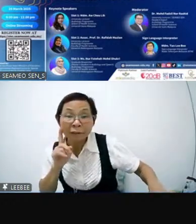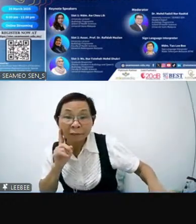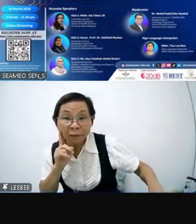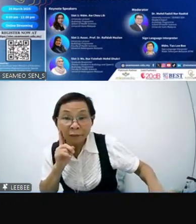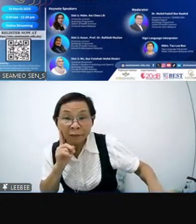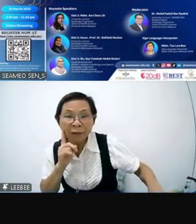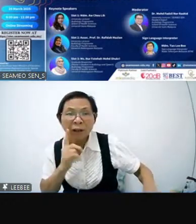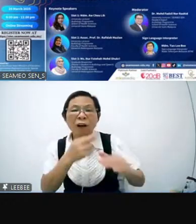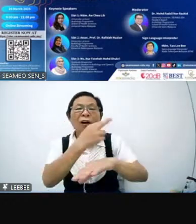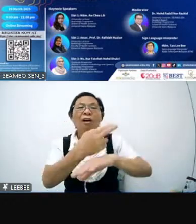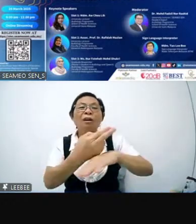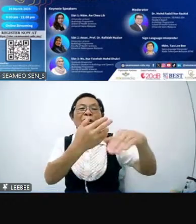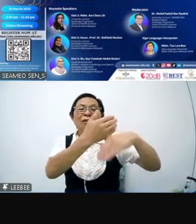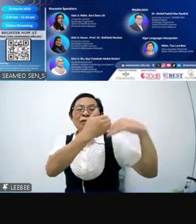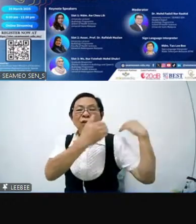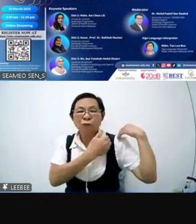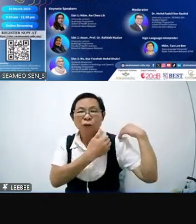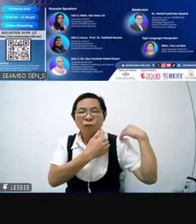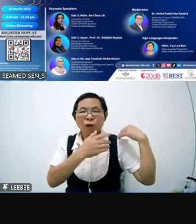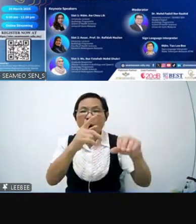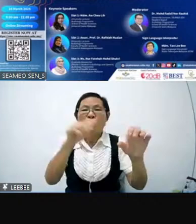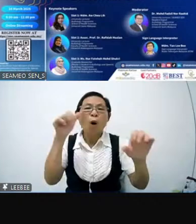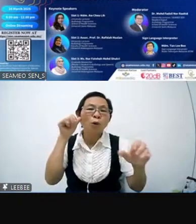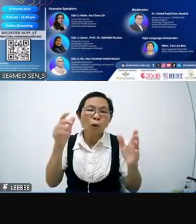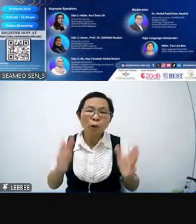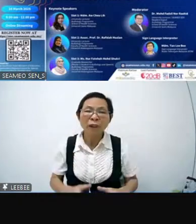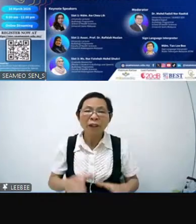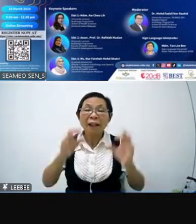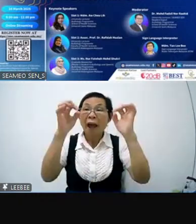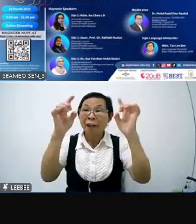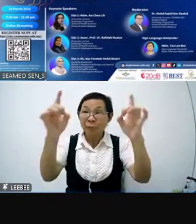of Audiologists in Educational Setting.